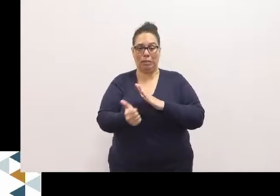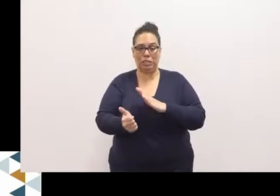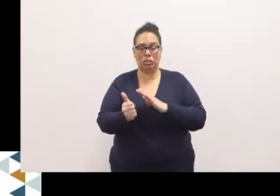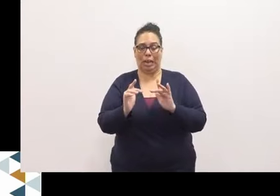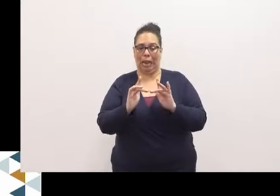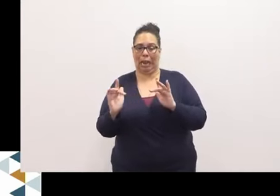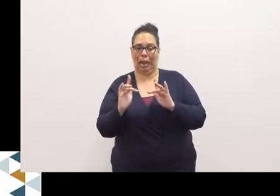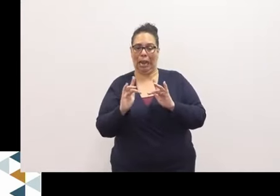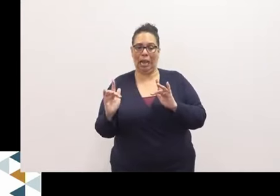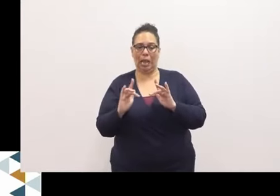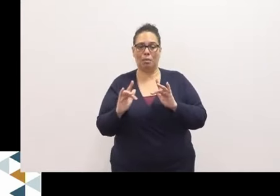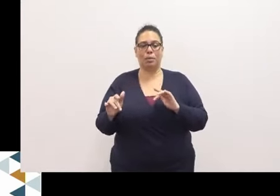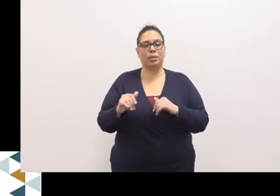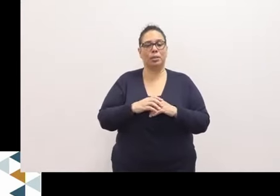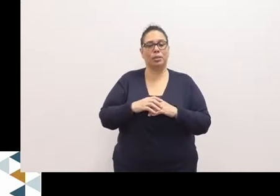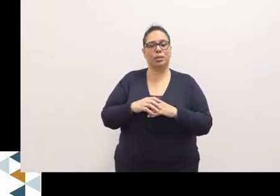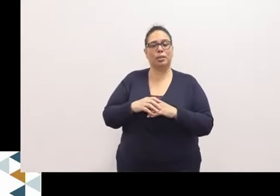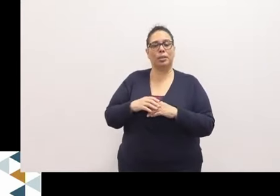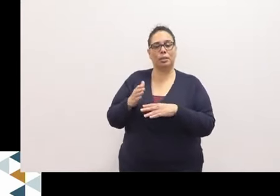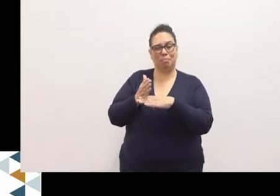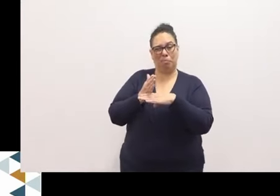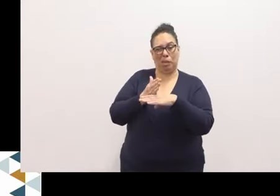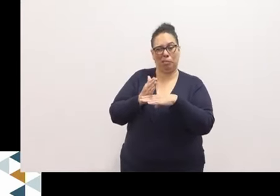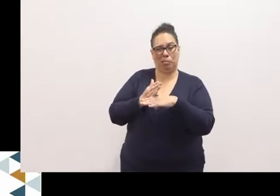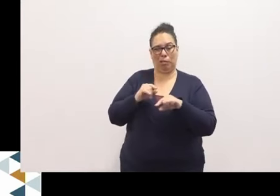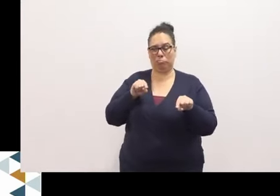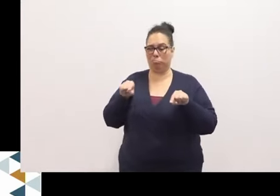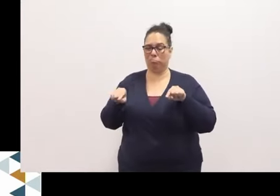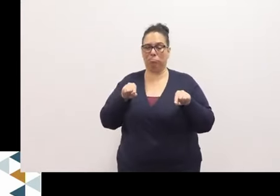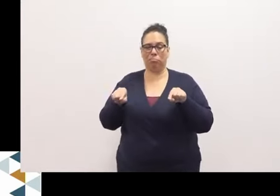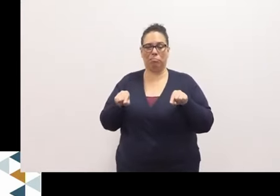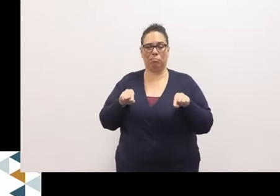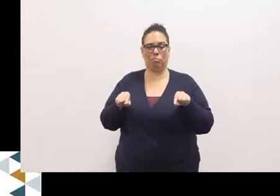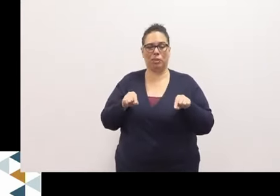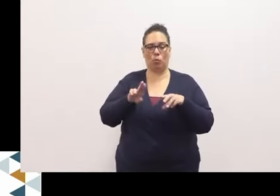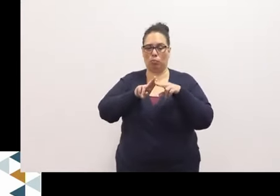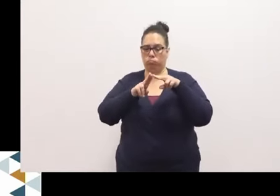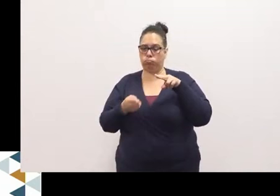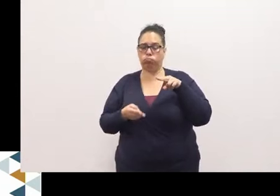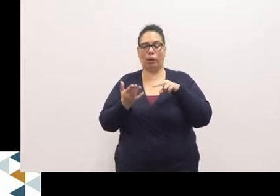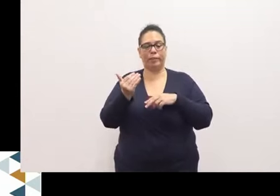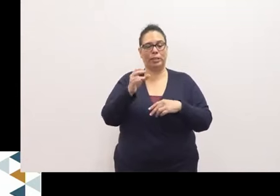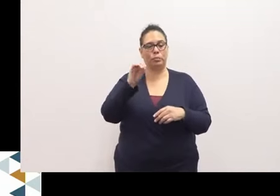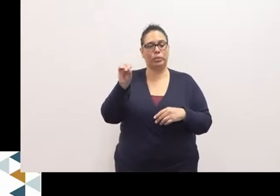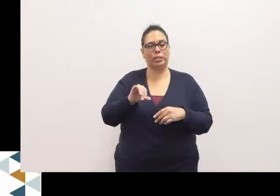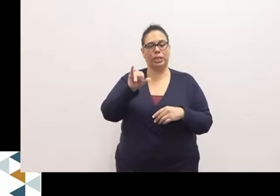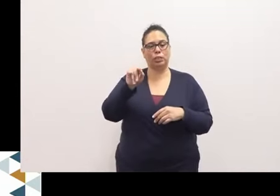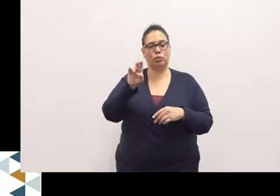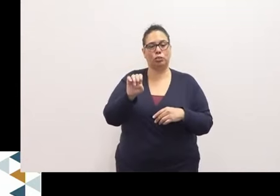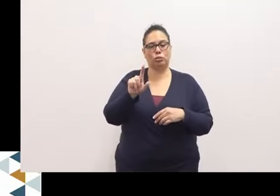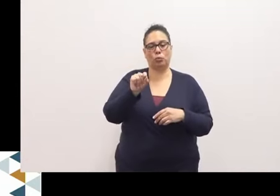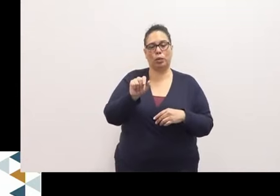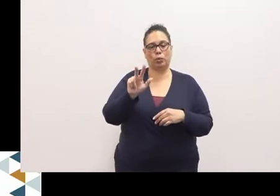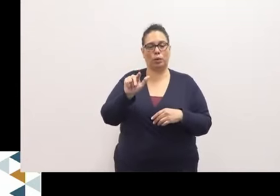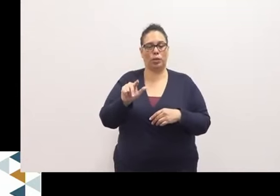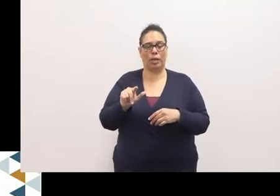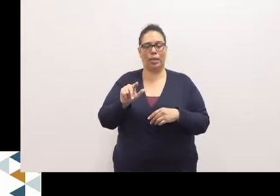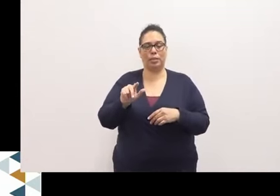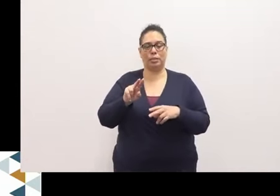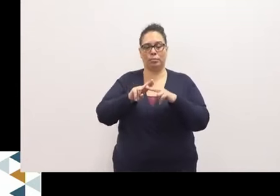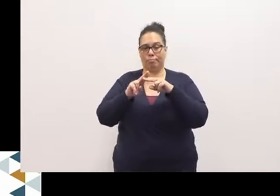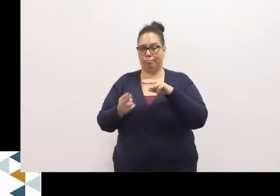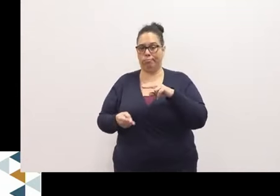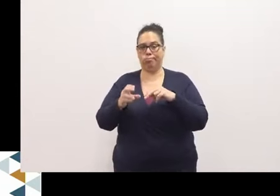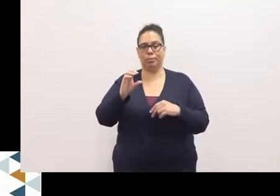students and all other students will decline from 15% in June 2023 to 0% in June